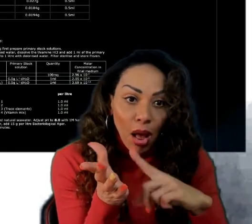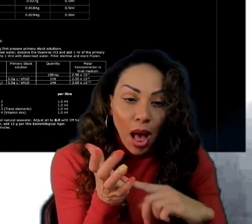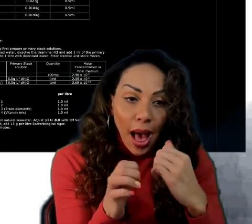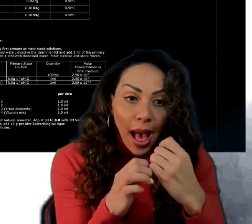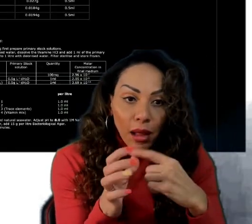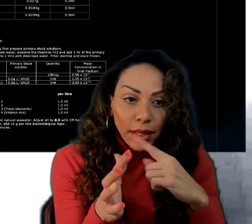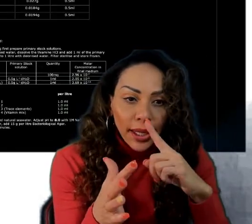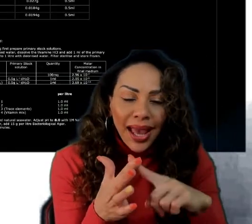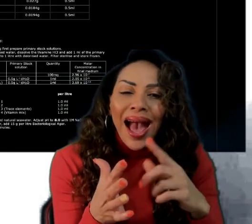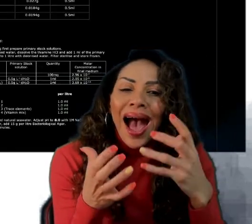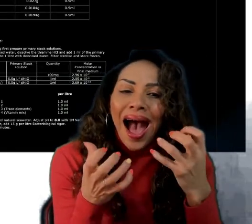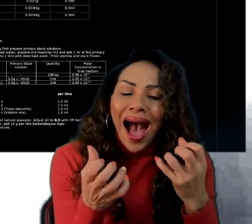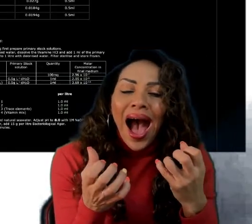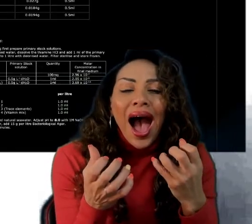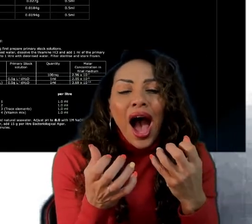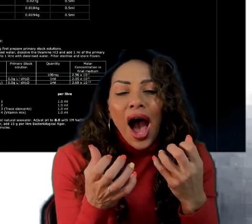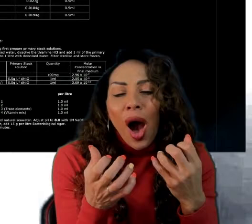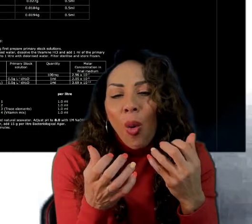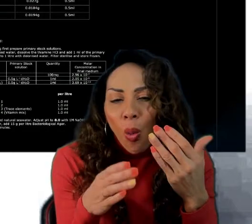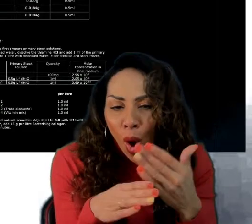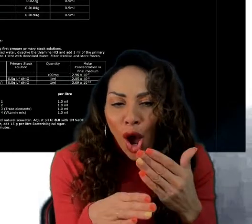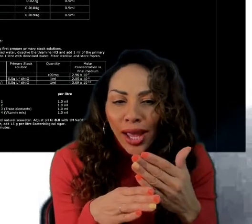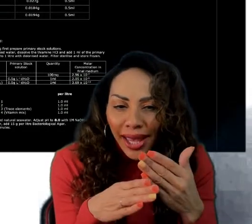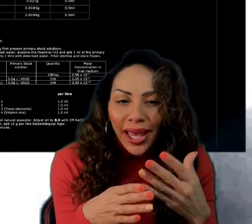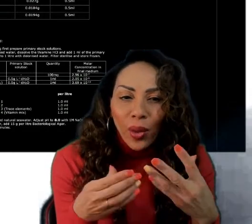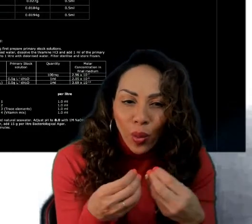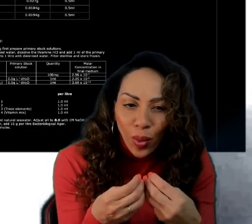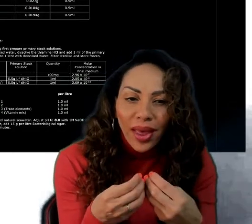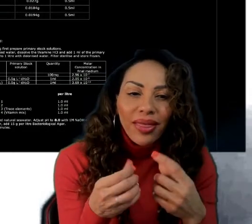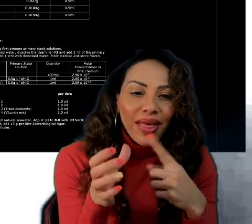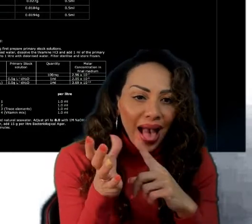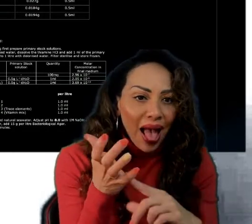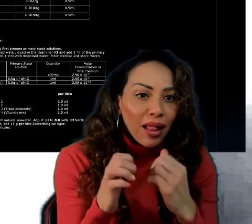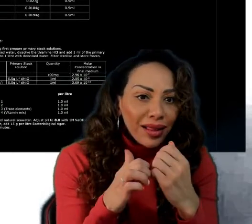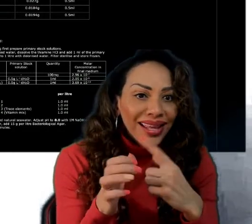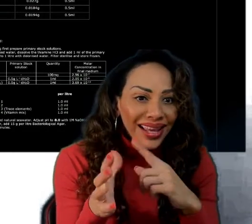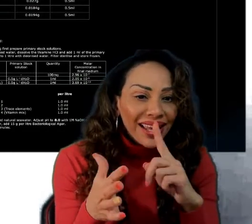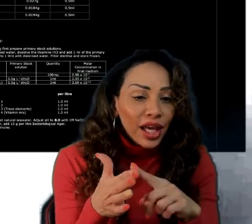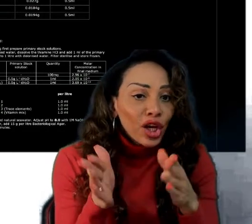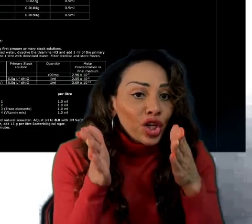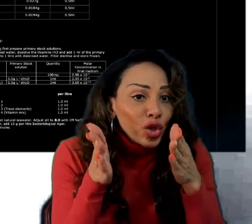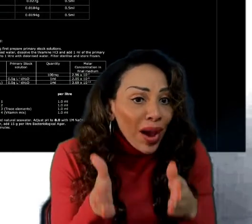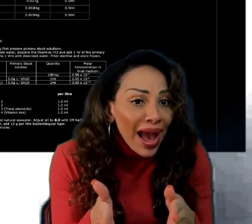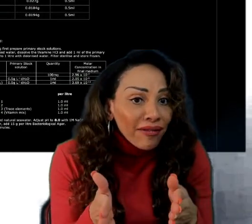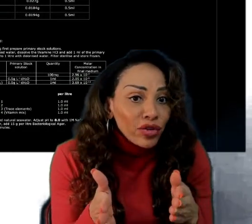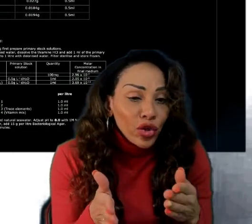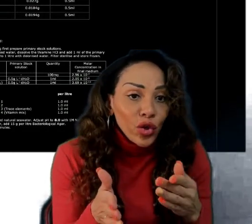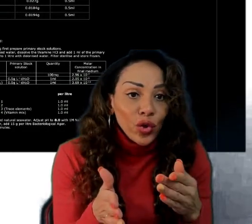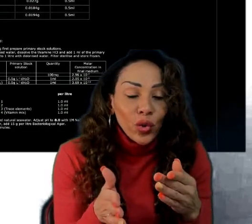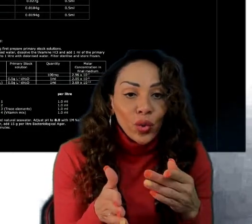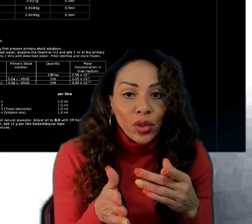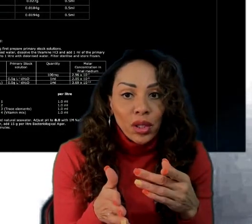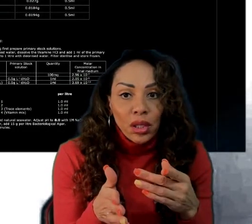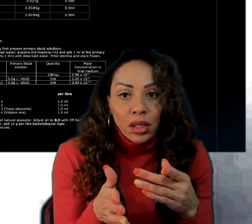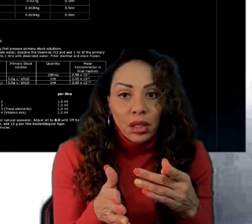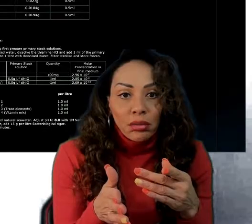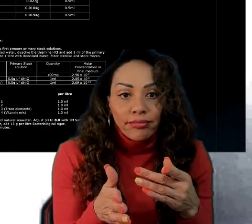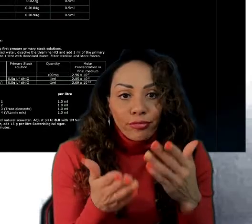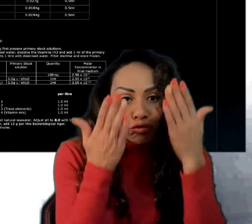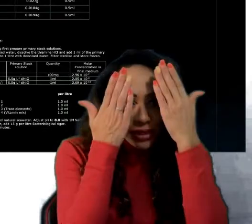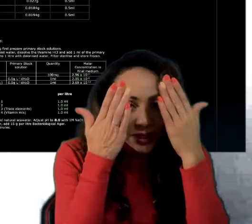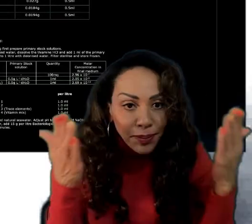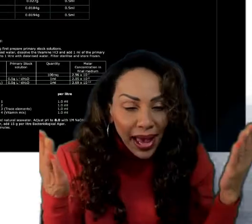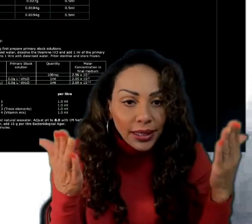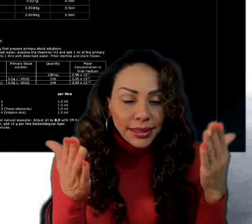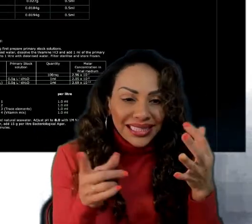fulfill. We had to learn these. So if you're familiar with data sheets from like electrical components, kind of similar.